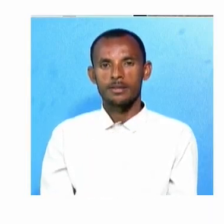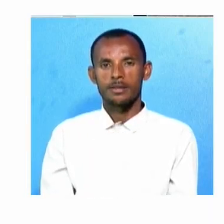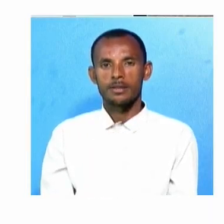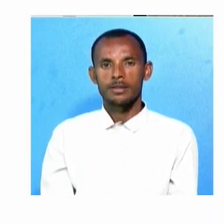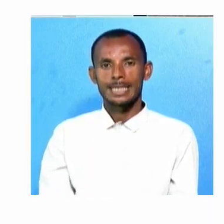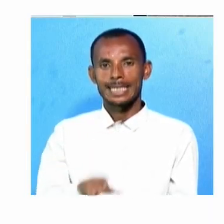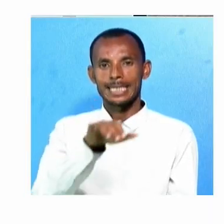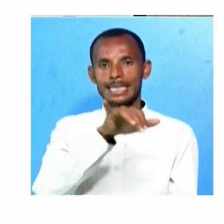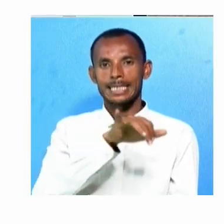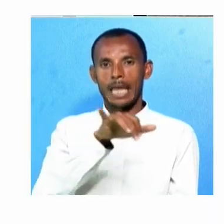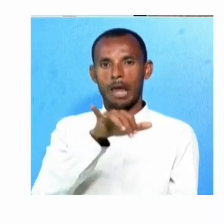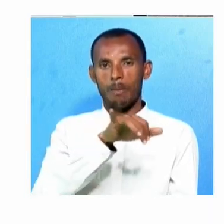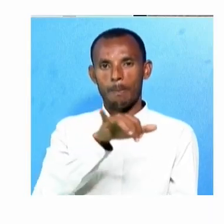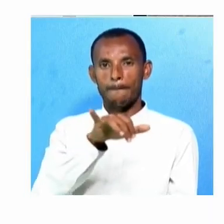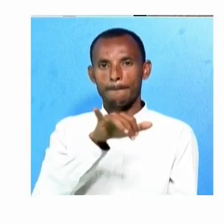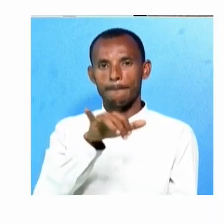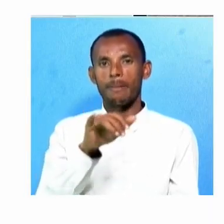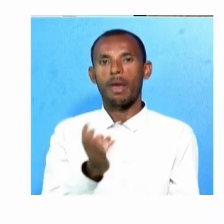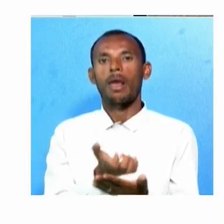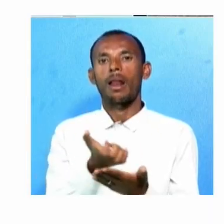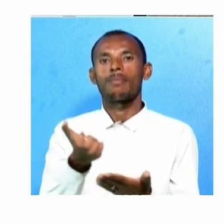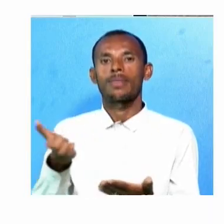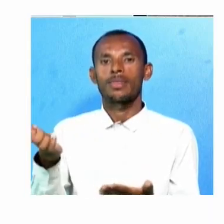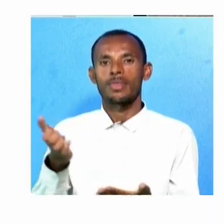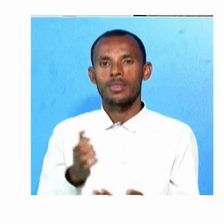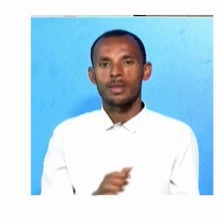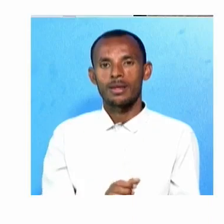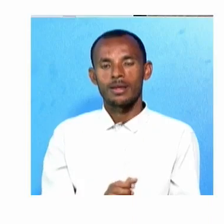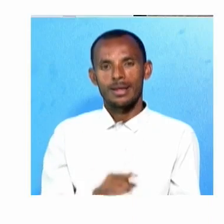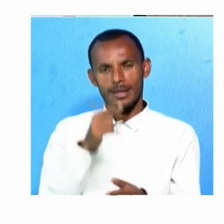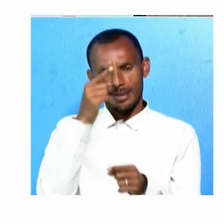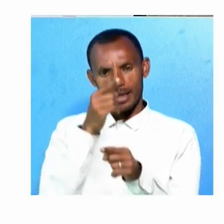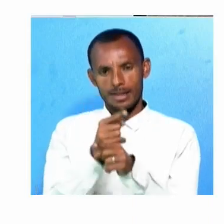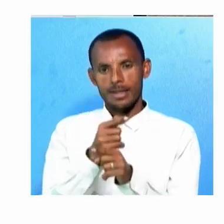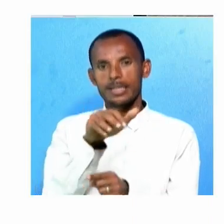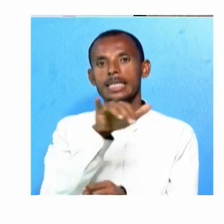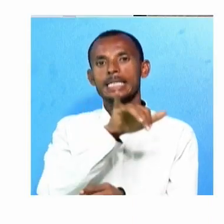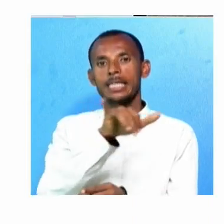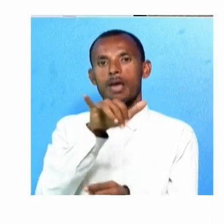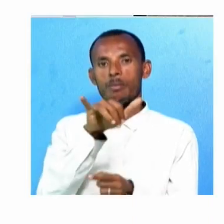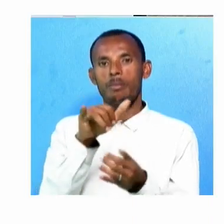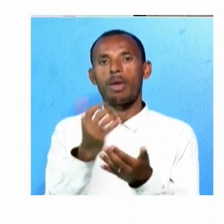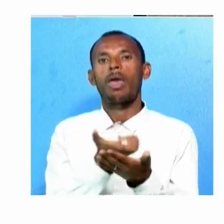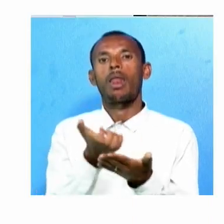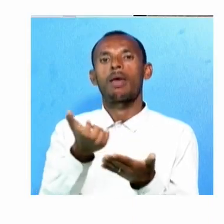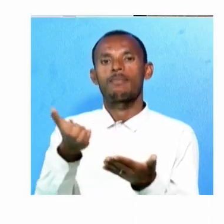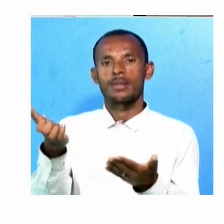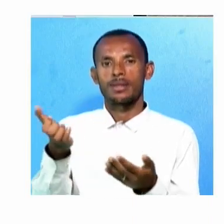the same element, the same